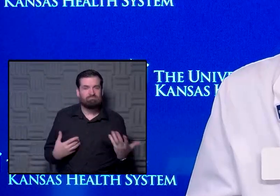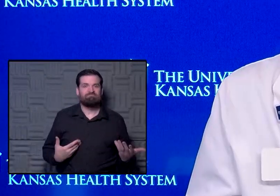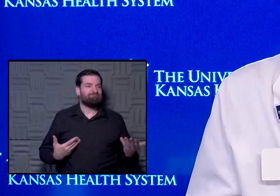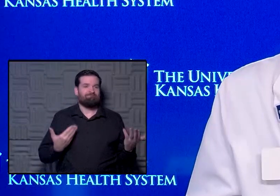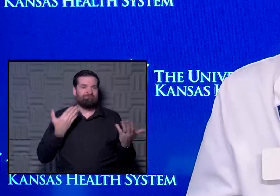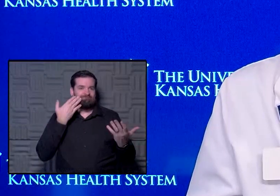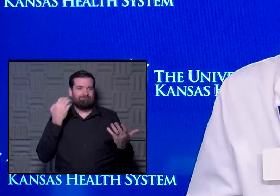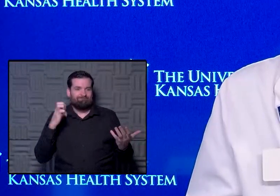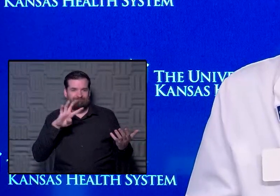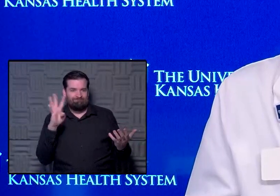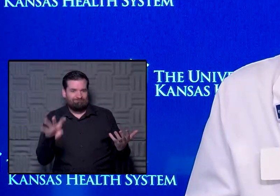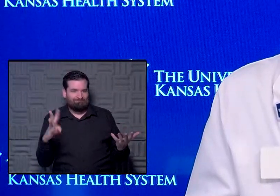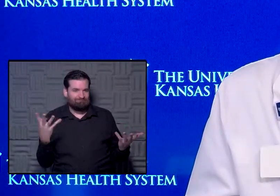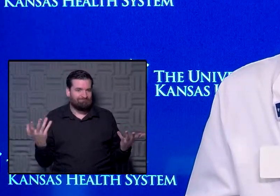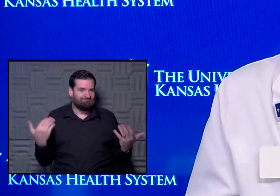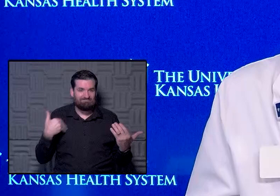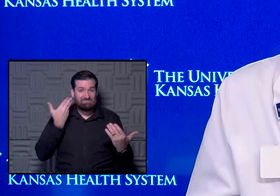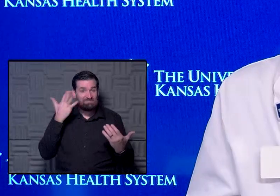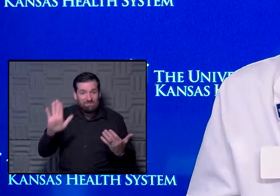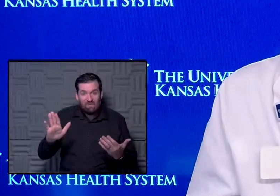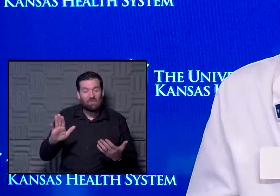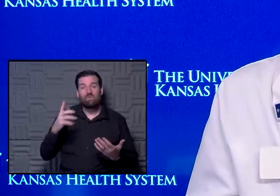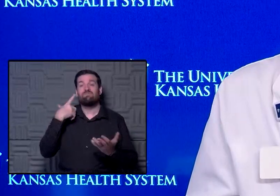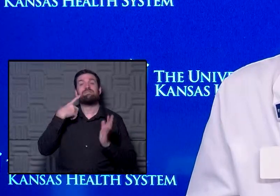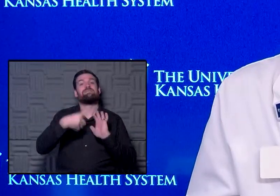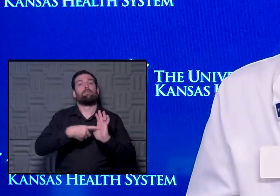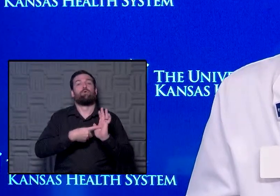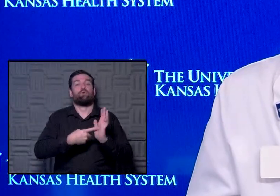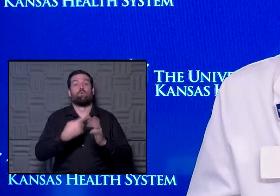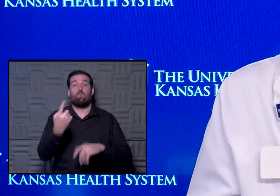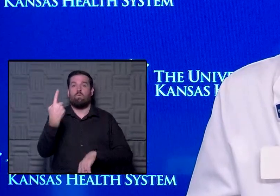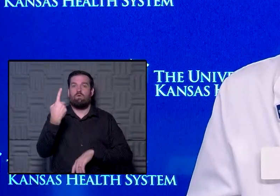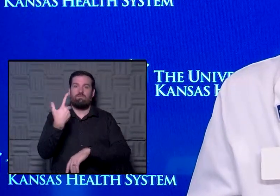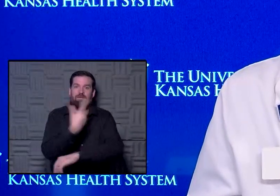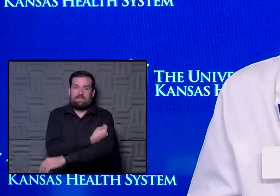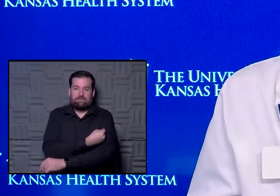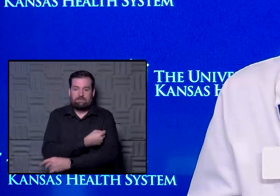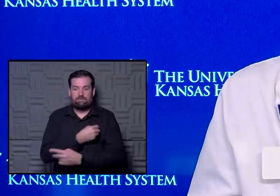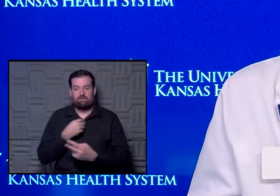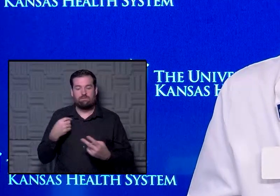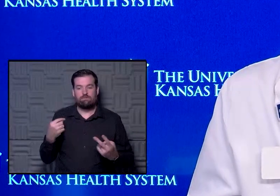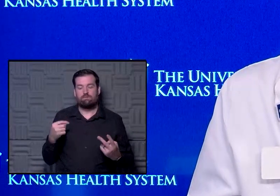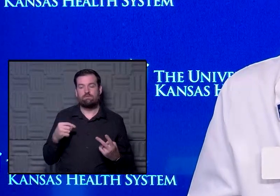yet. It's really hard to know. If, for example, one of the first vaccines